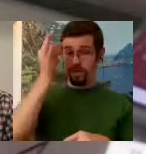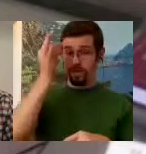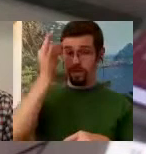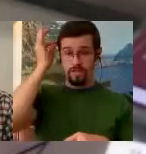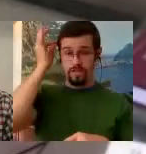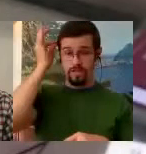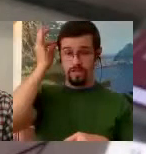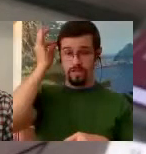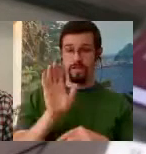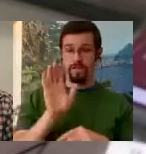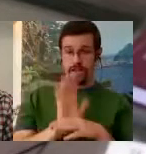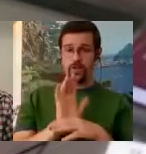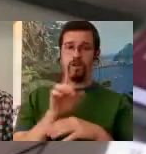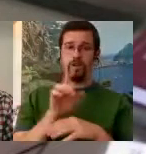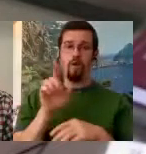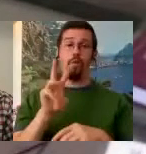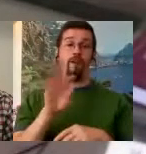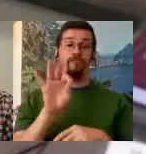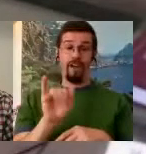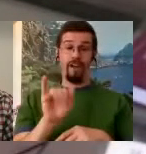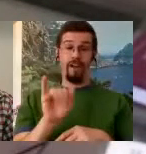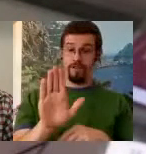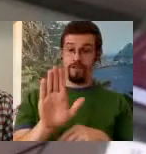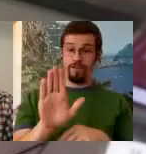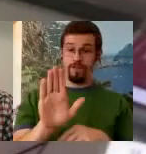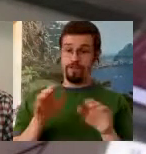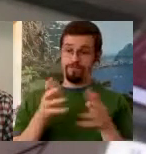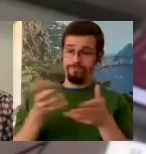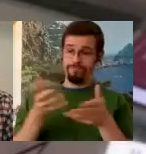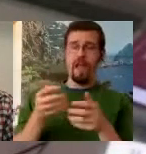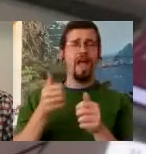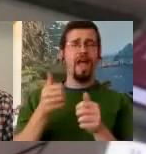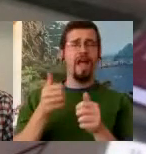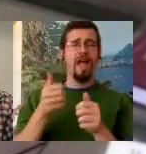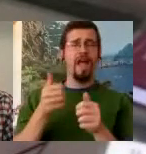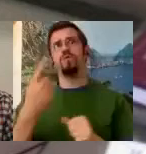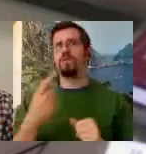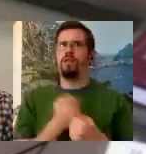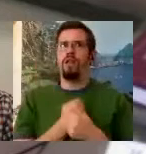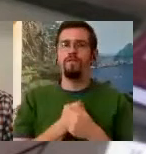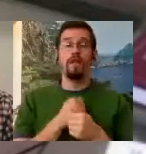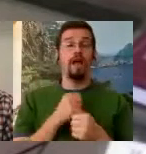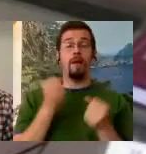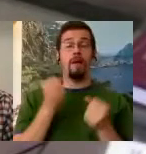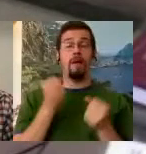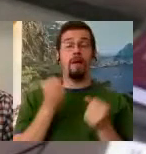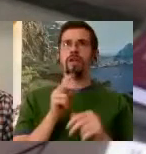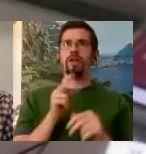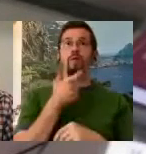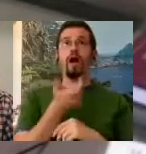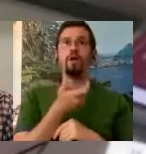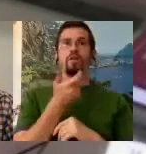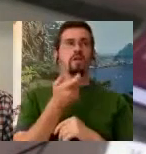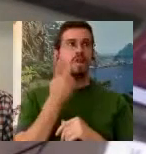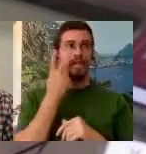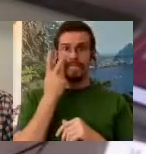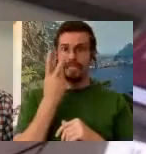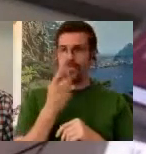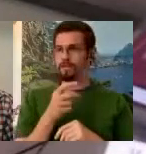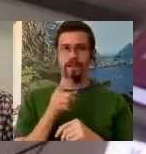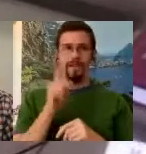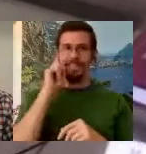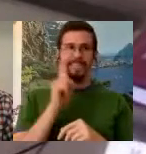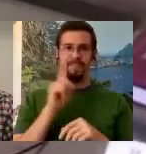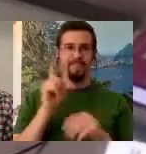children. And everybody loves it. I've had quite a number of people tell me they get to the end and they watch these deaf